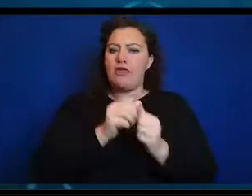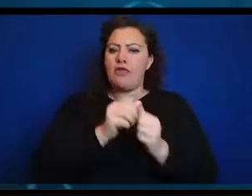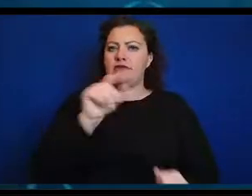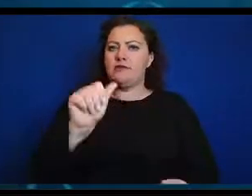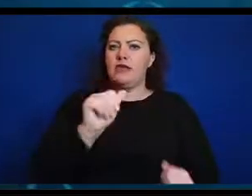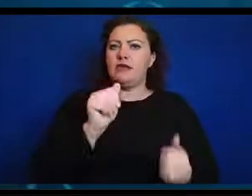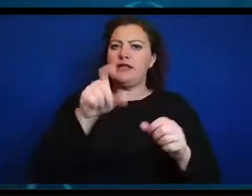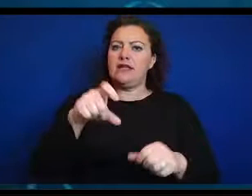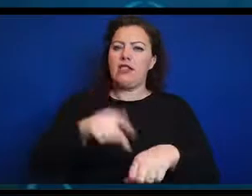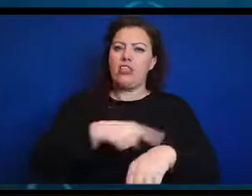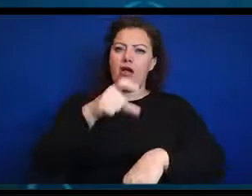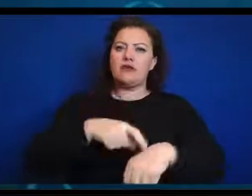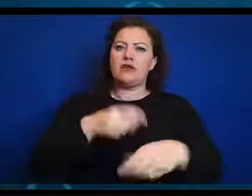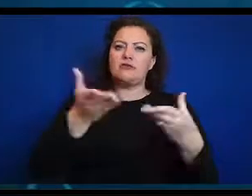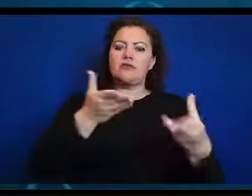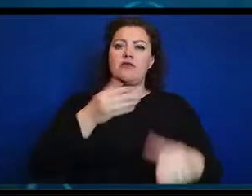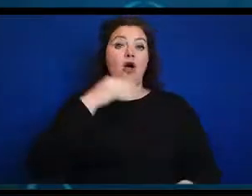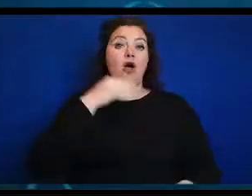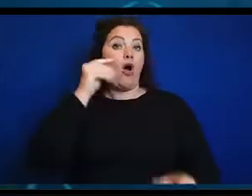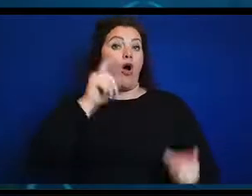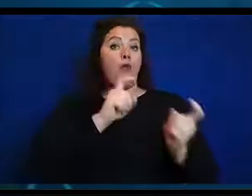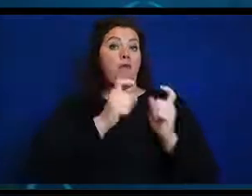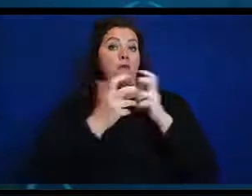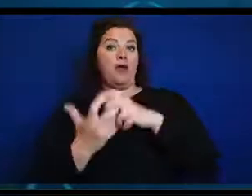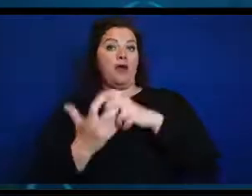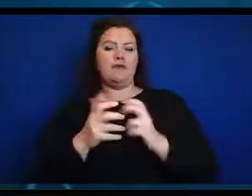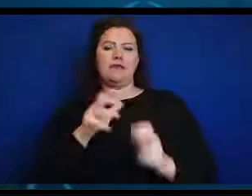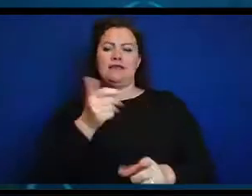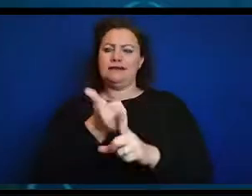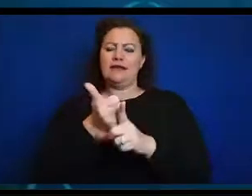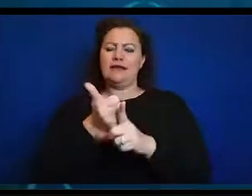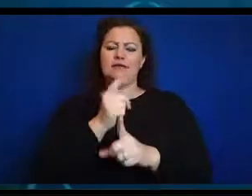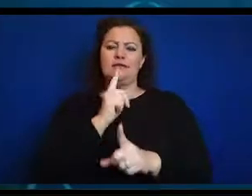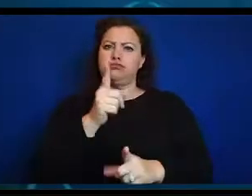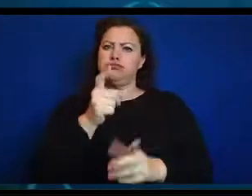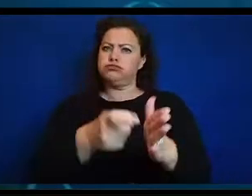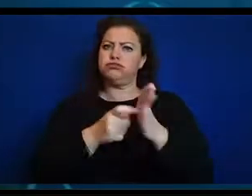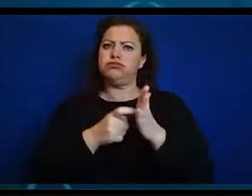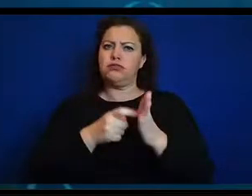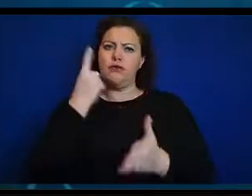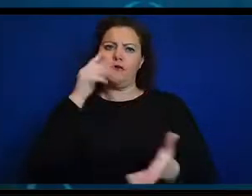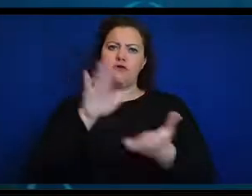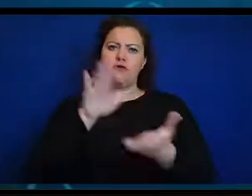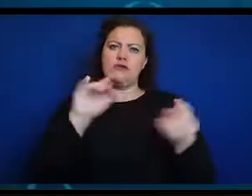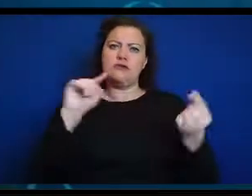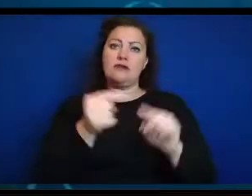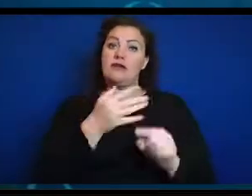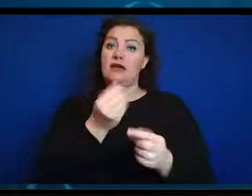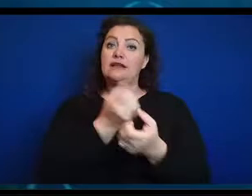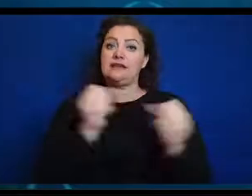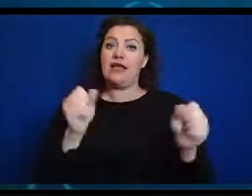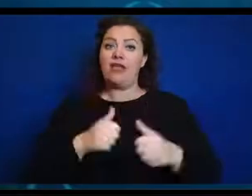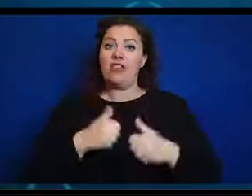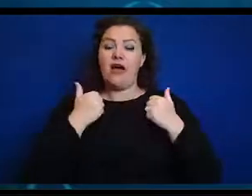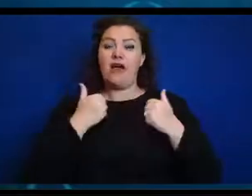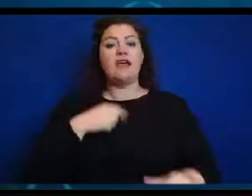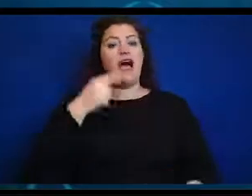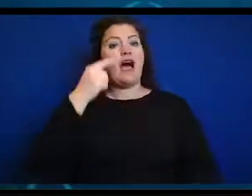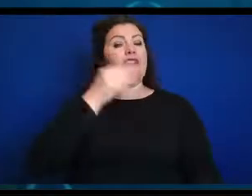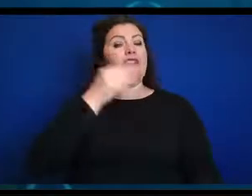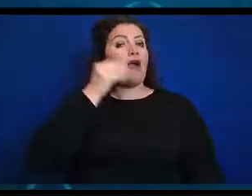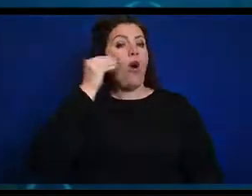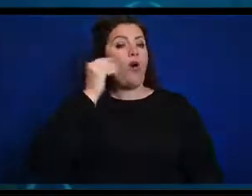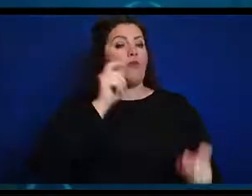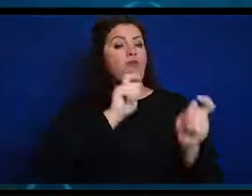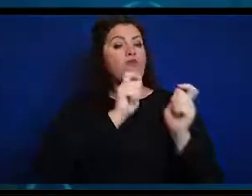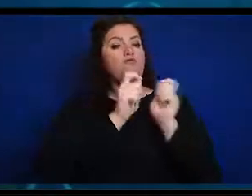and supports. Home modifications is just so critical to reduce injury and to save lives. And I think home modifications and